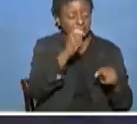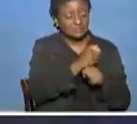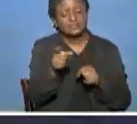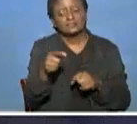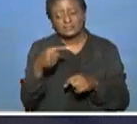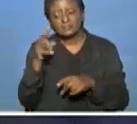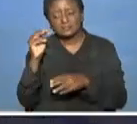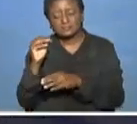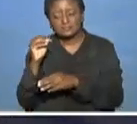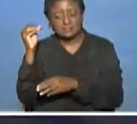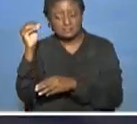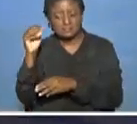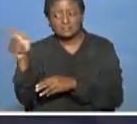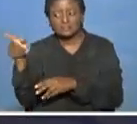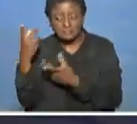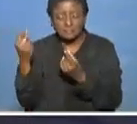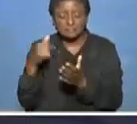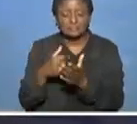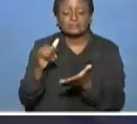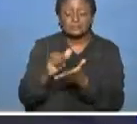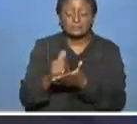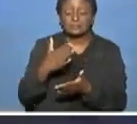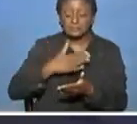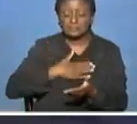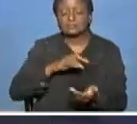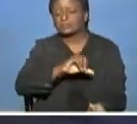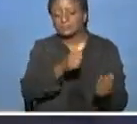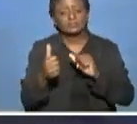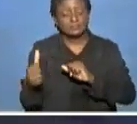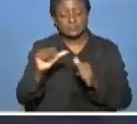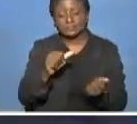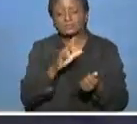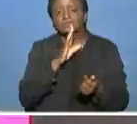handle it. That was my baptism by fire. I thank him for it. It gave me an opportunity.